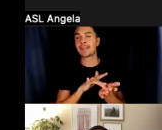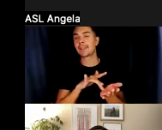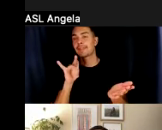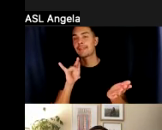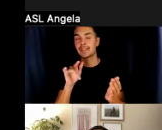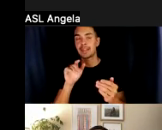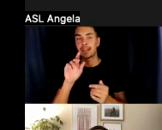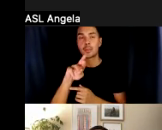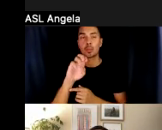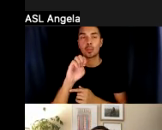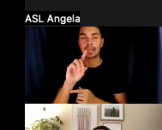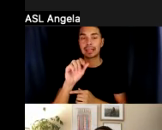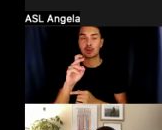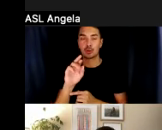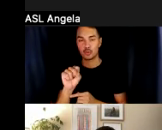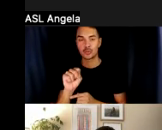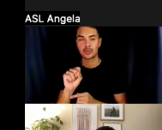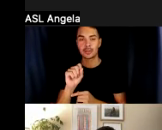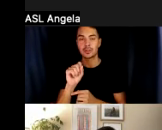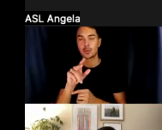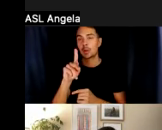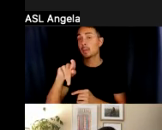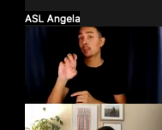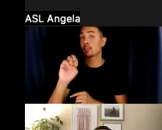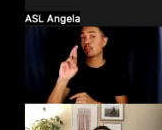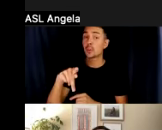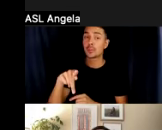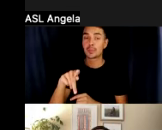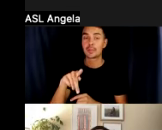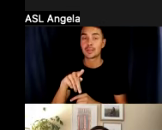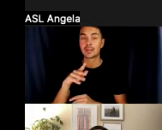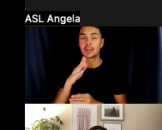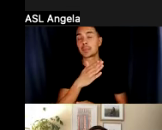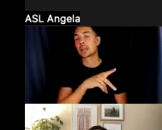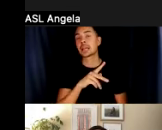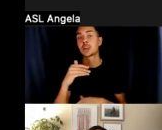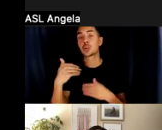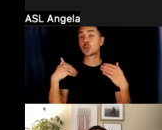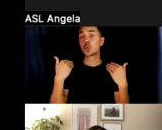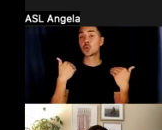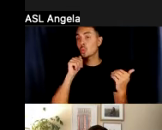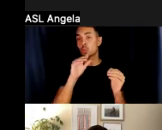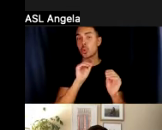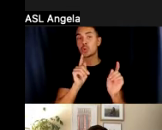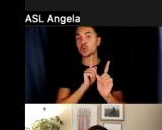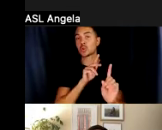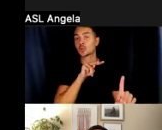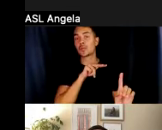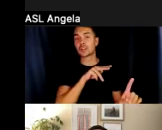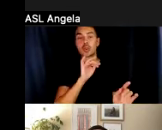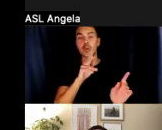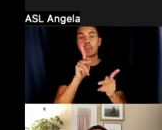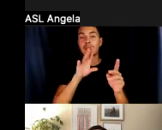be maybe like unattended youth or people who are excited to be out in